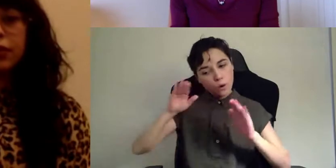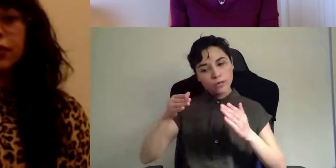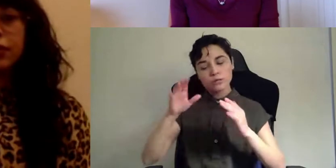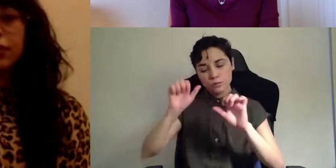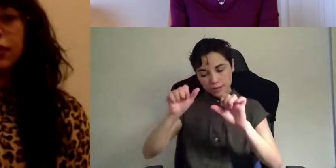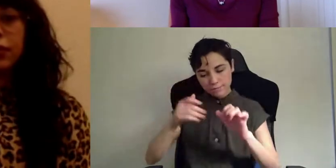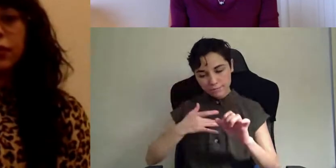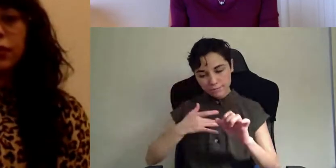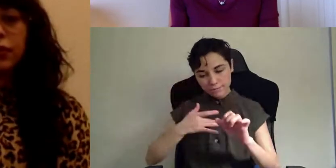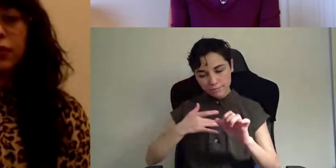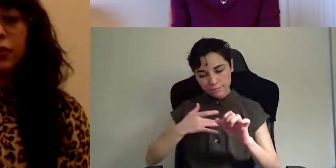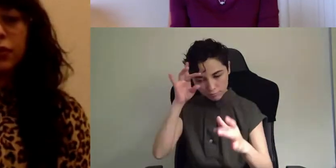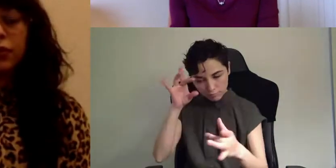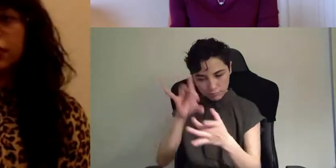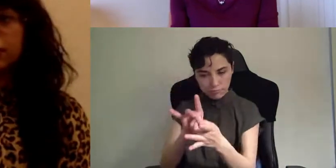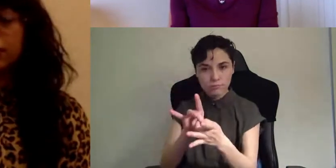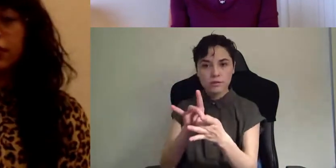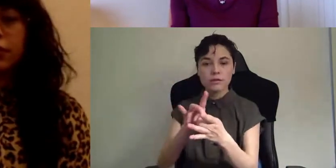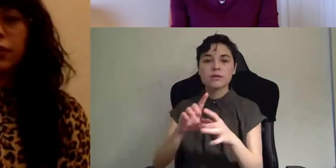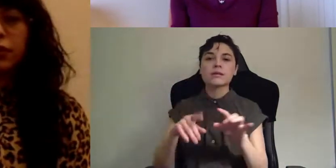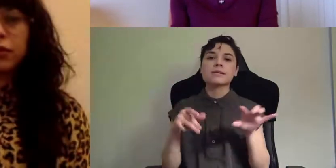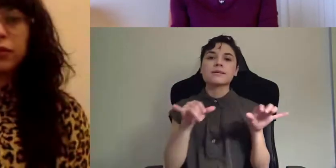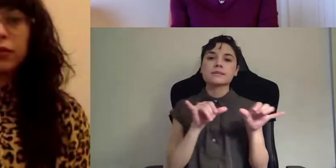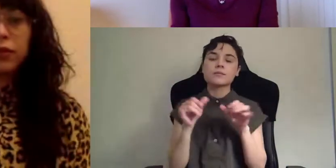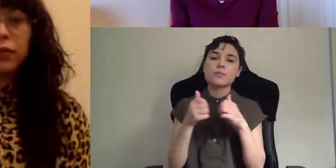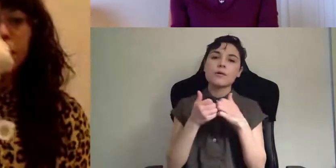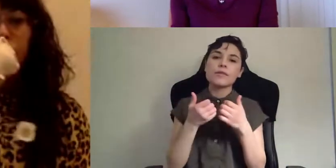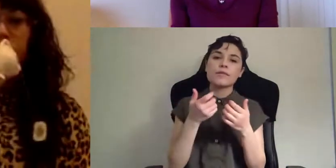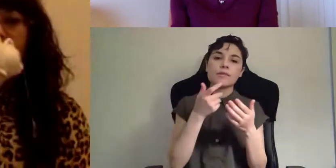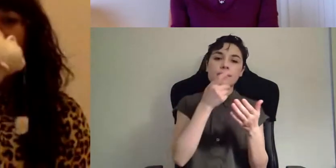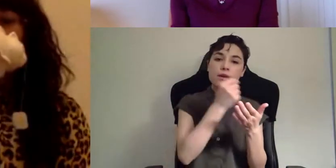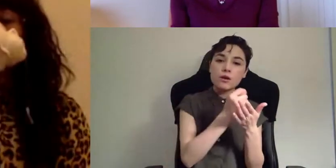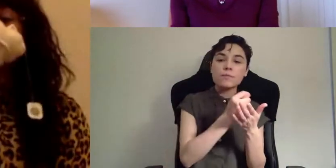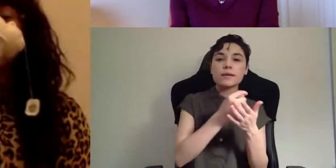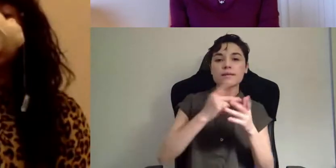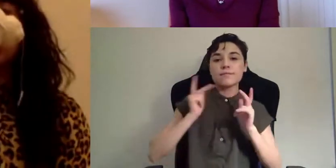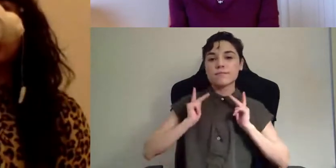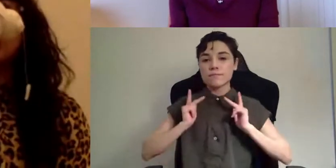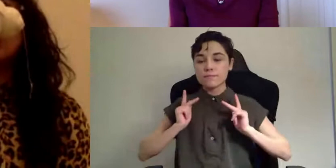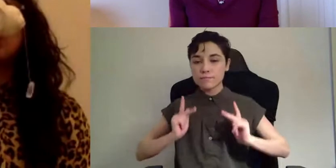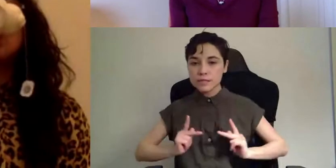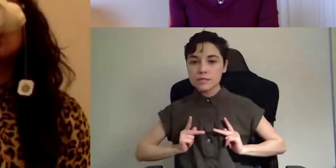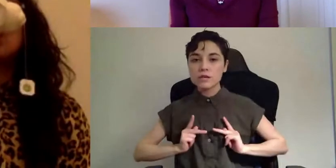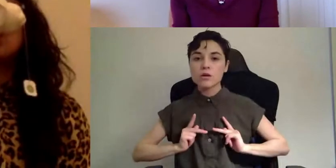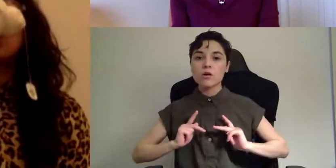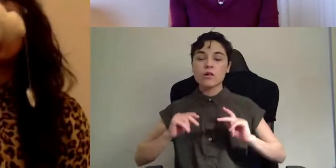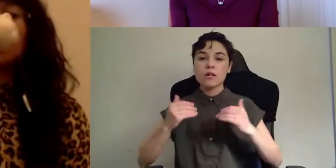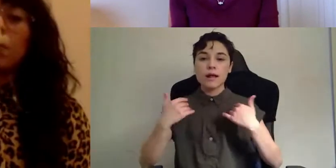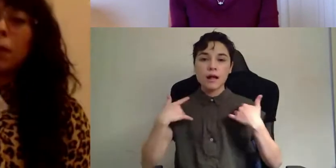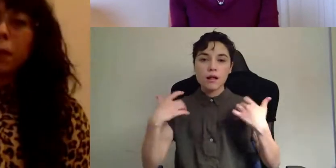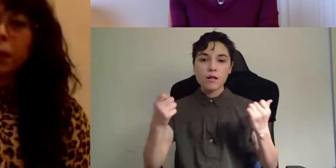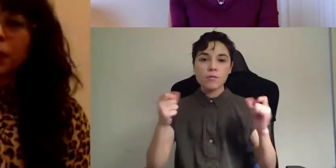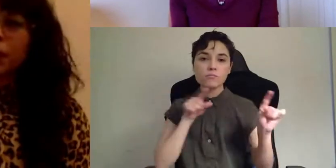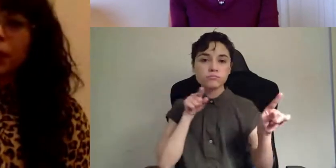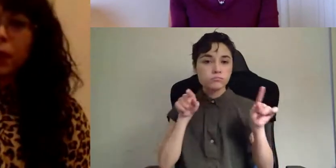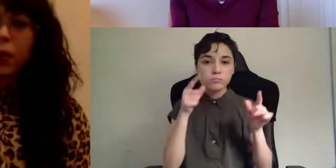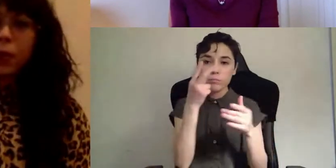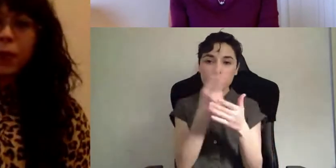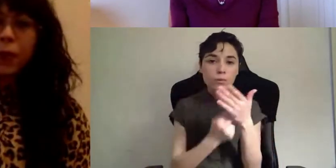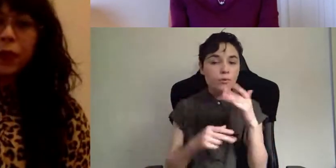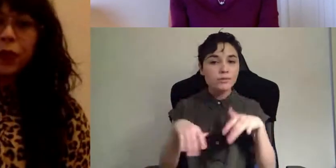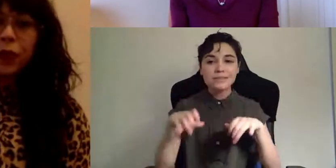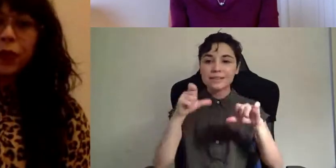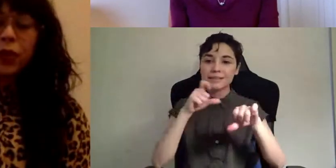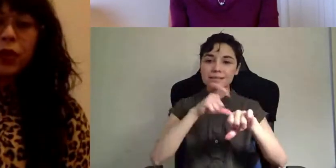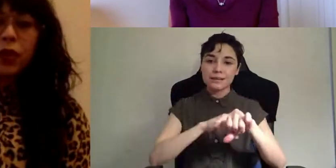our mental health, physical health is the same. It takes time. Another thing that I wanted to add to that